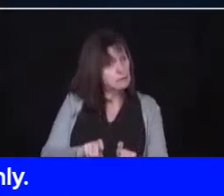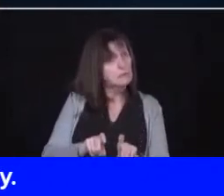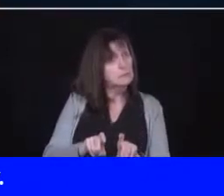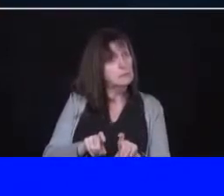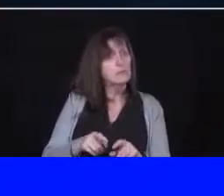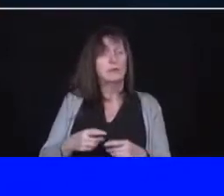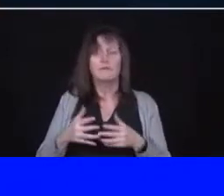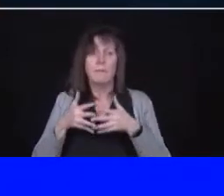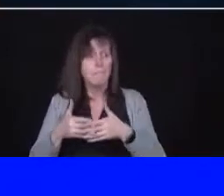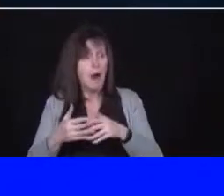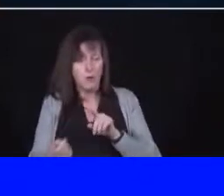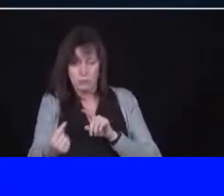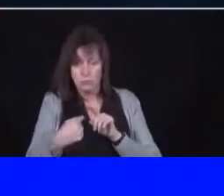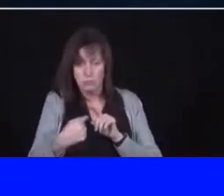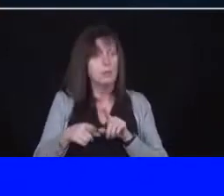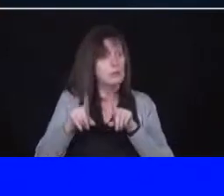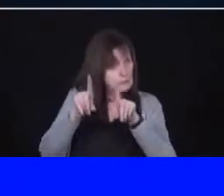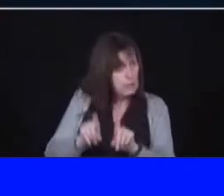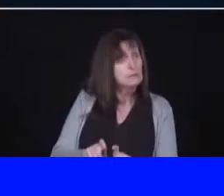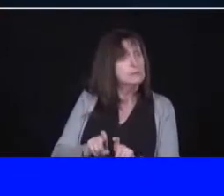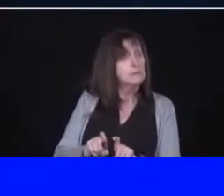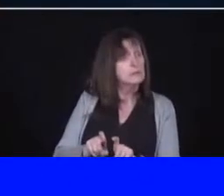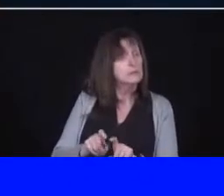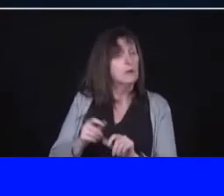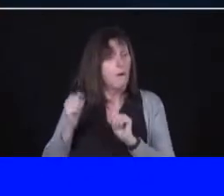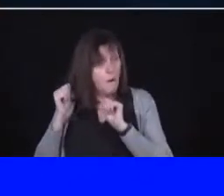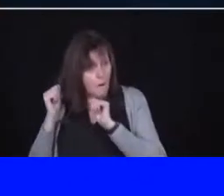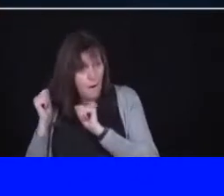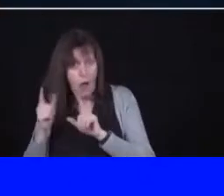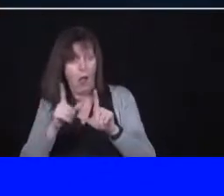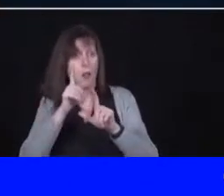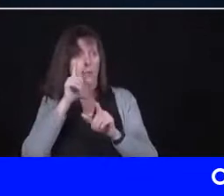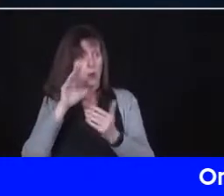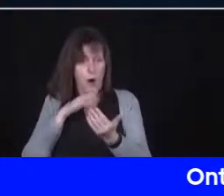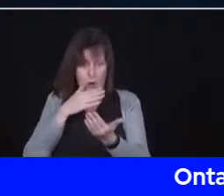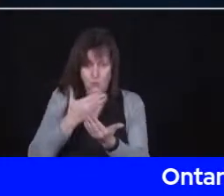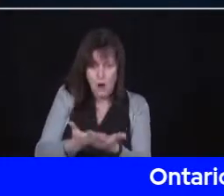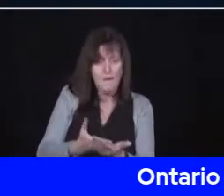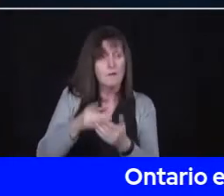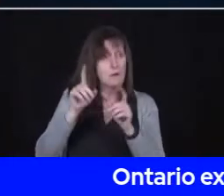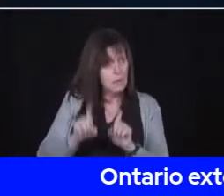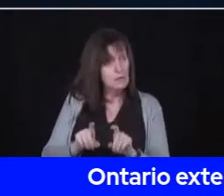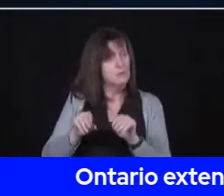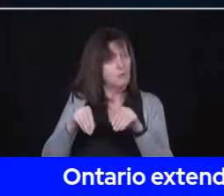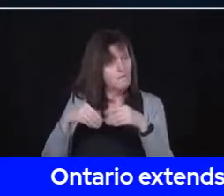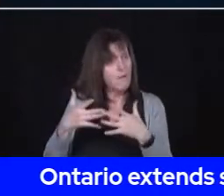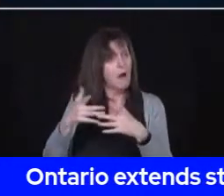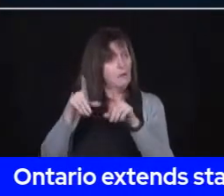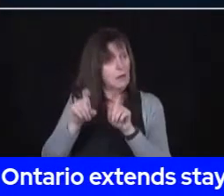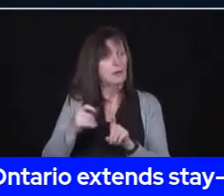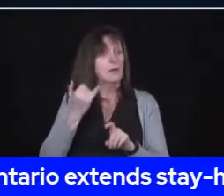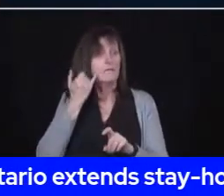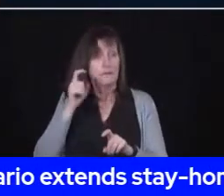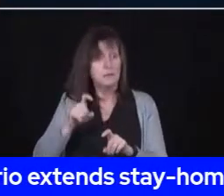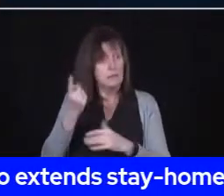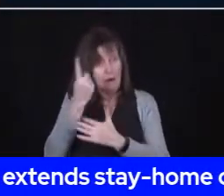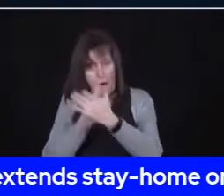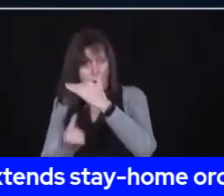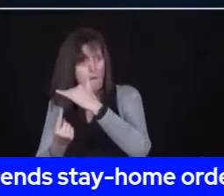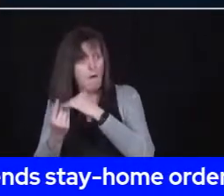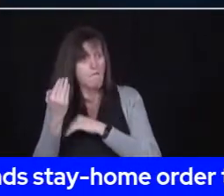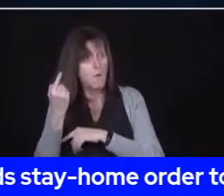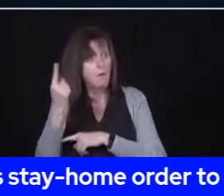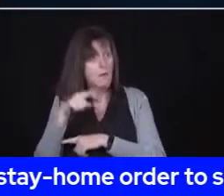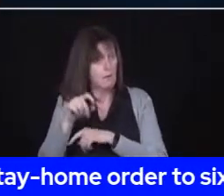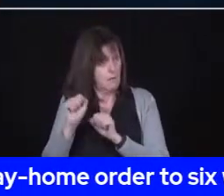that our citizens are protected. And frankly, they can get the protection if they need to self-isolate for 14 days. In terms